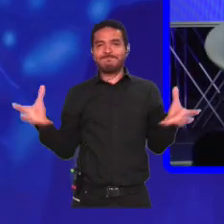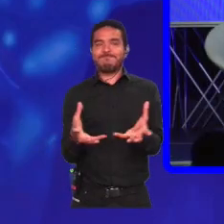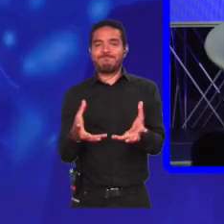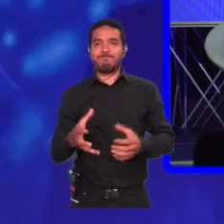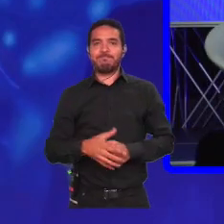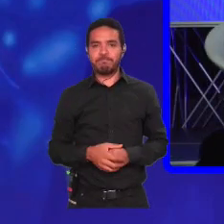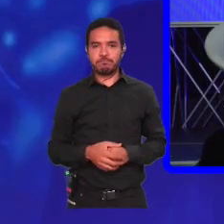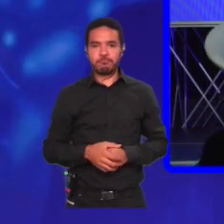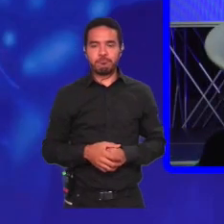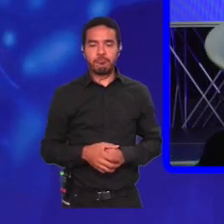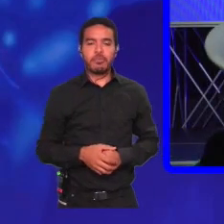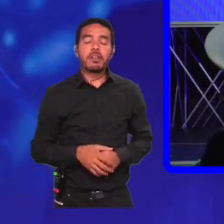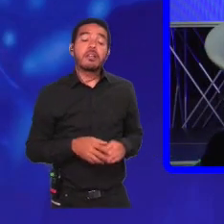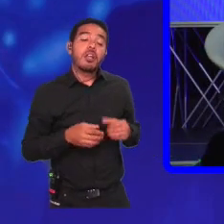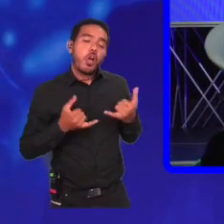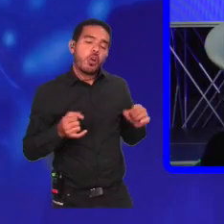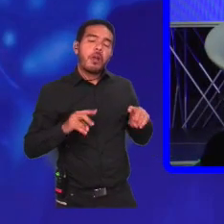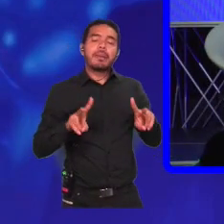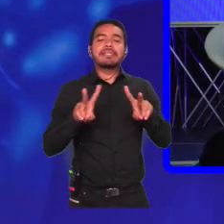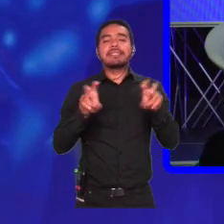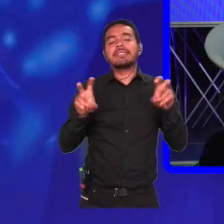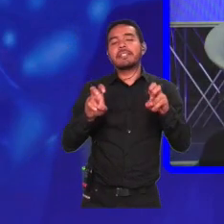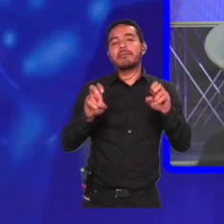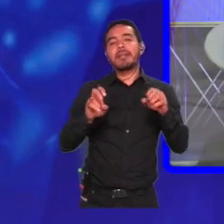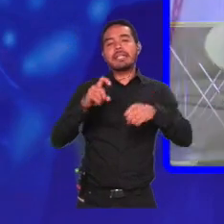time, how you guys can